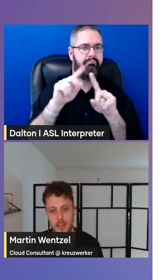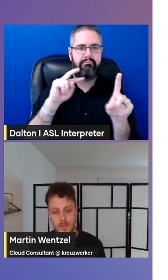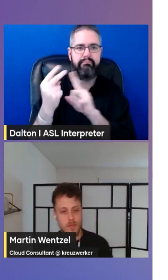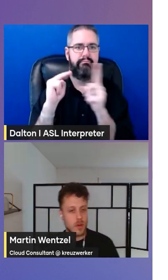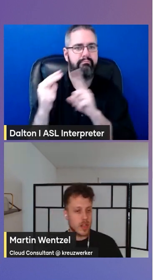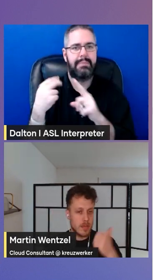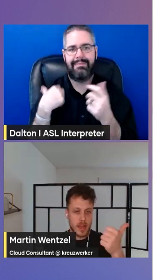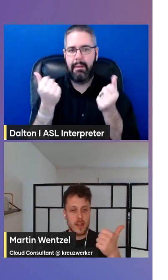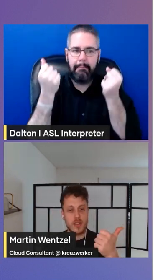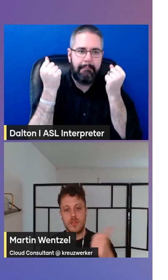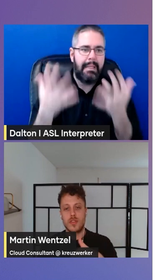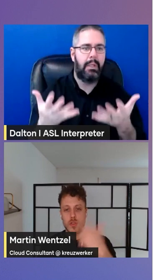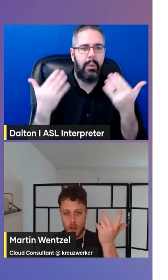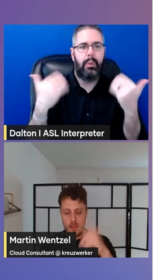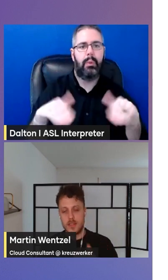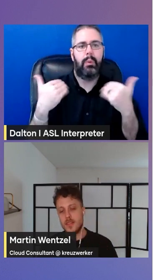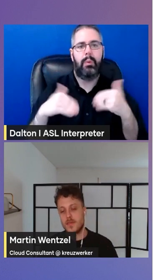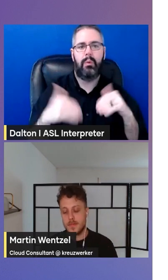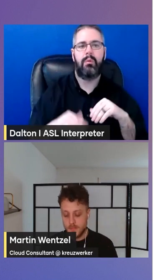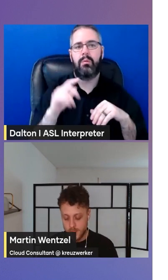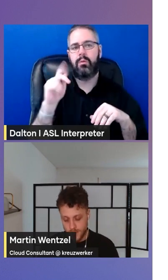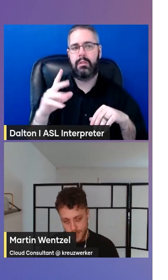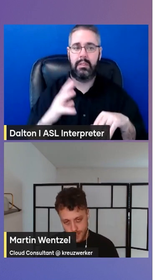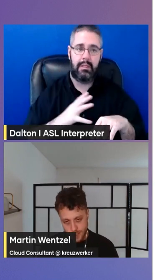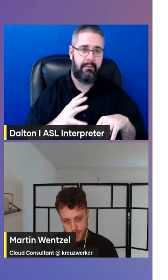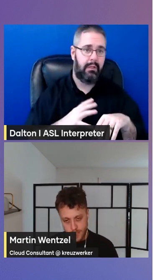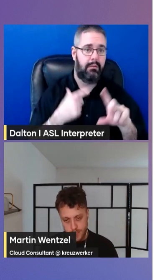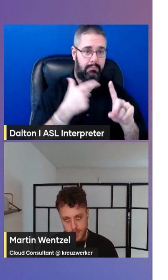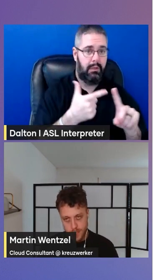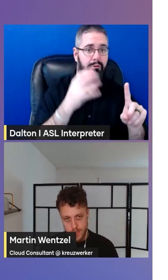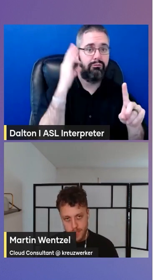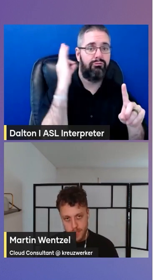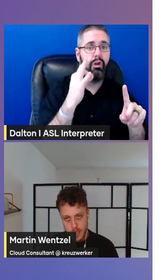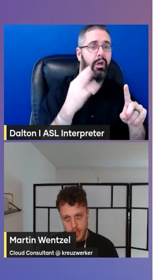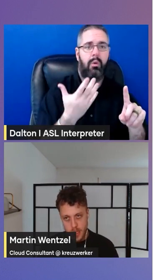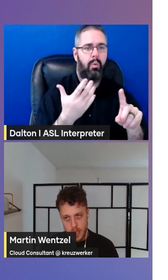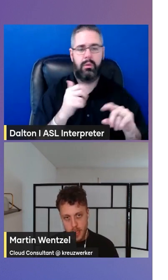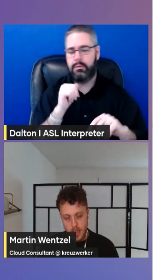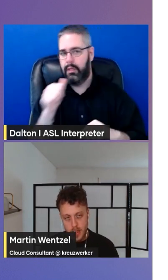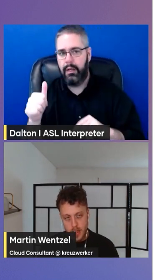end, okay, plan is good or there's a diff.